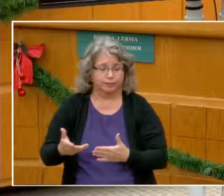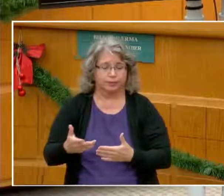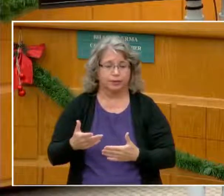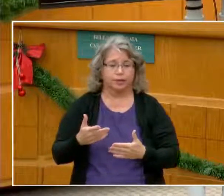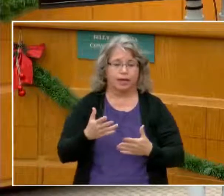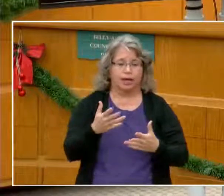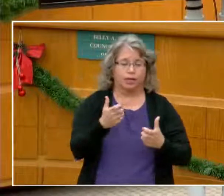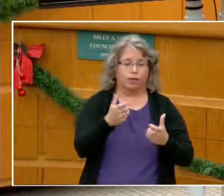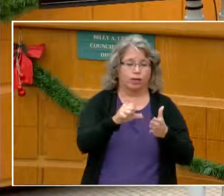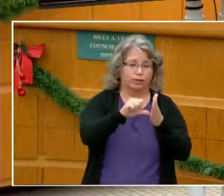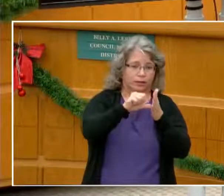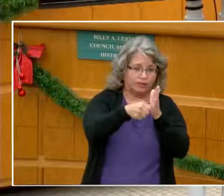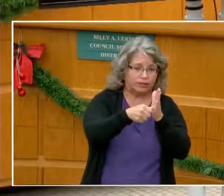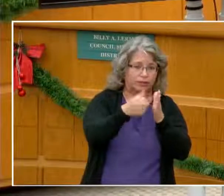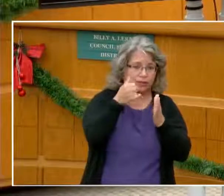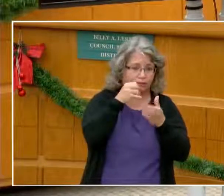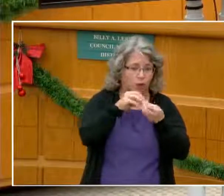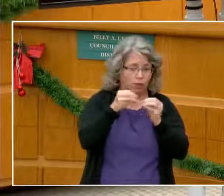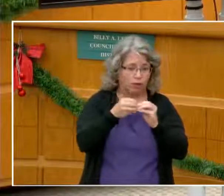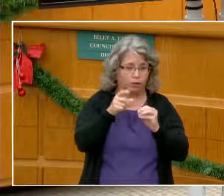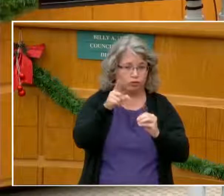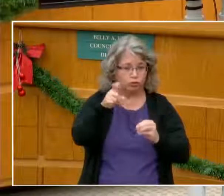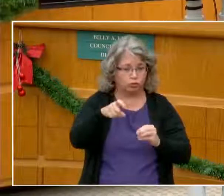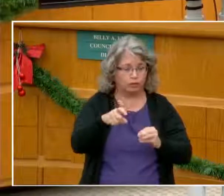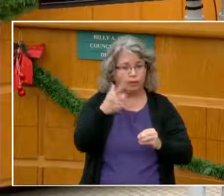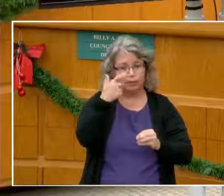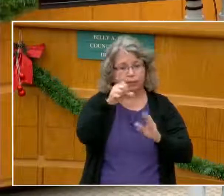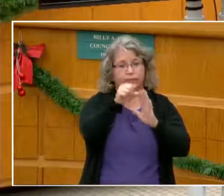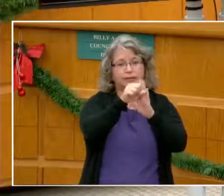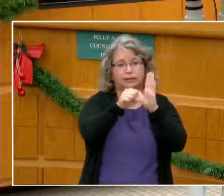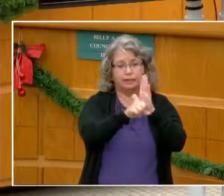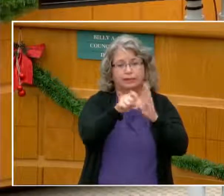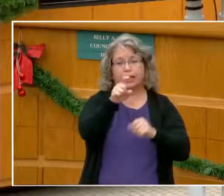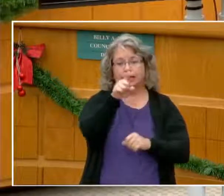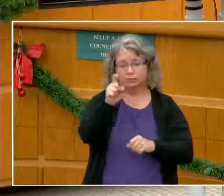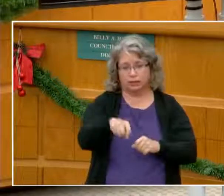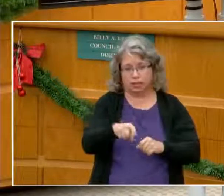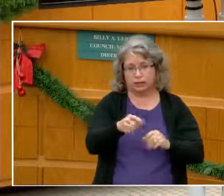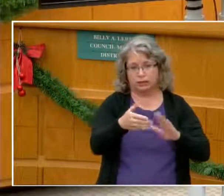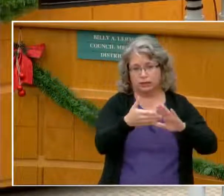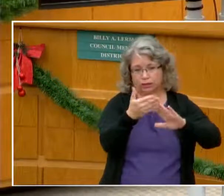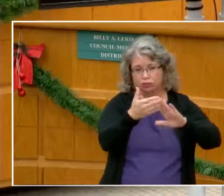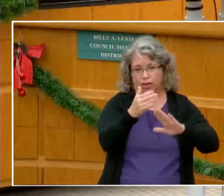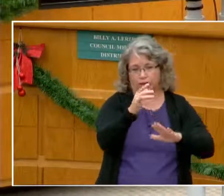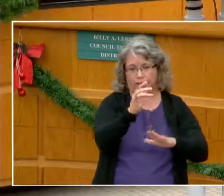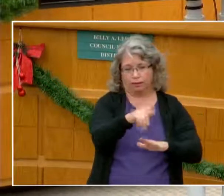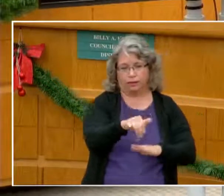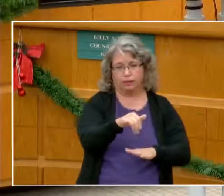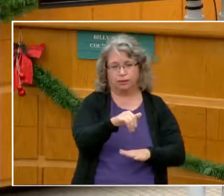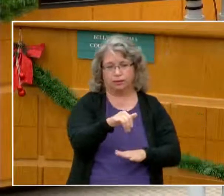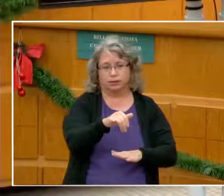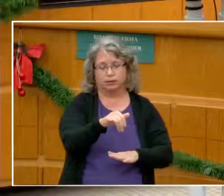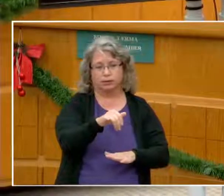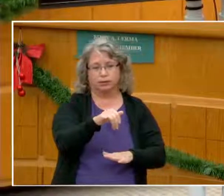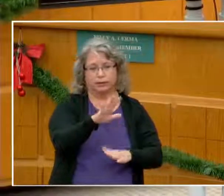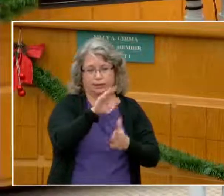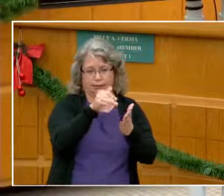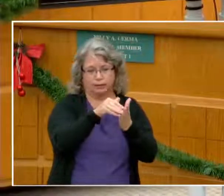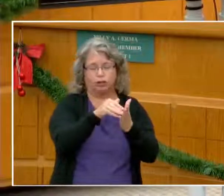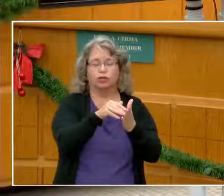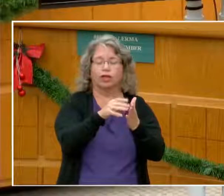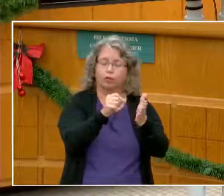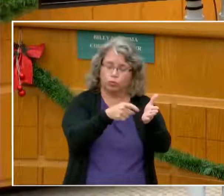numbers that you need because the state of Texas does operate this mobile infusion clinic, and it does require a